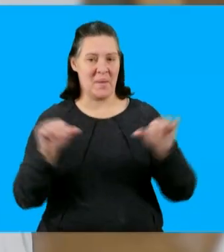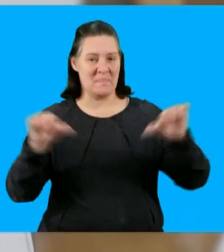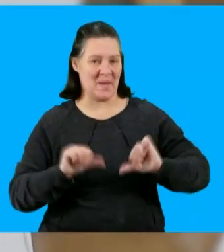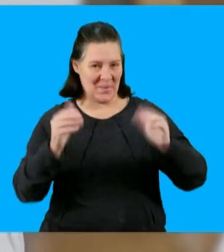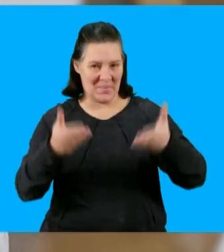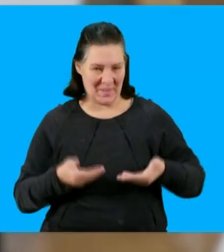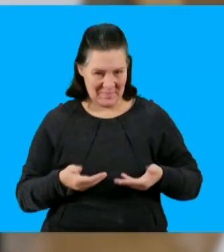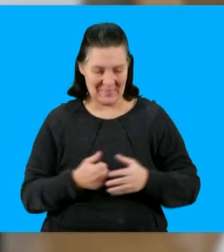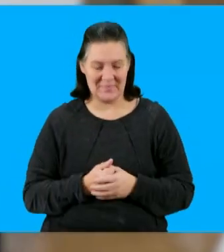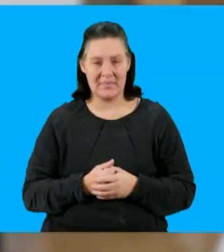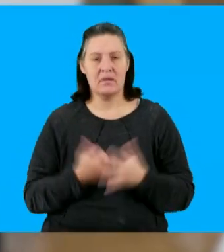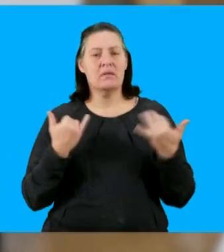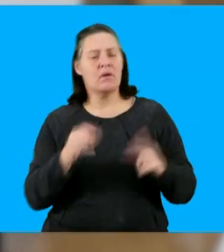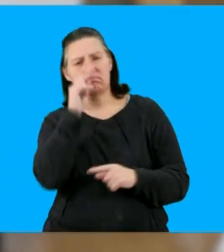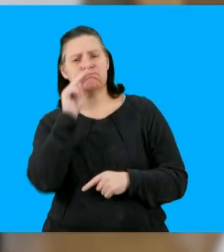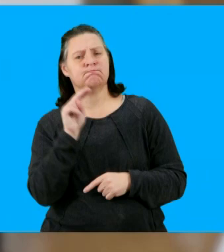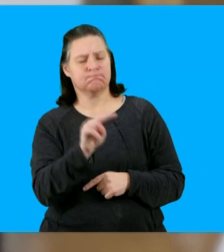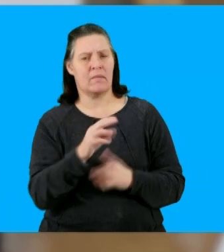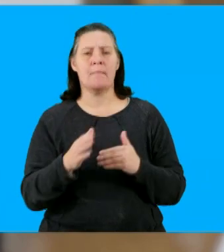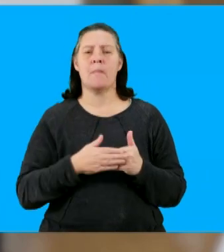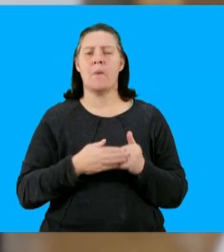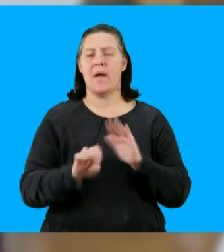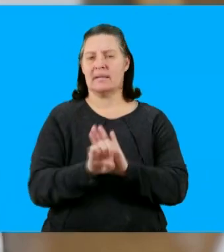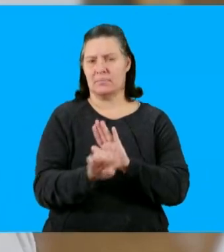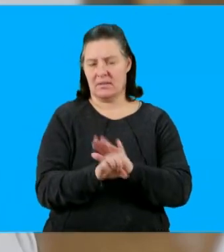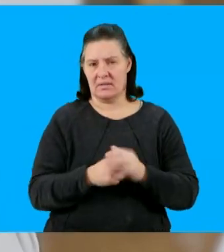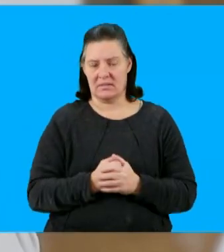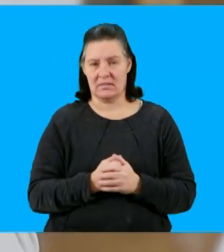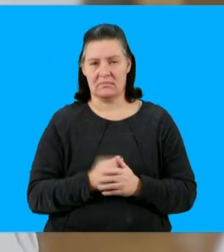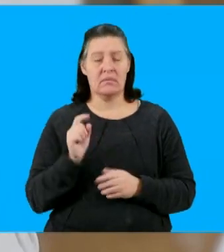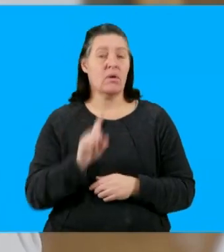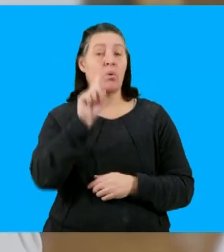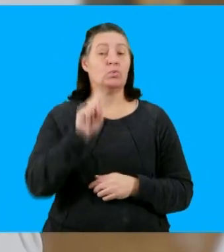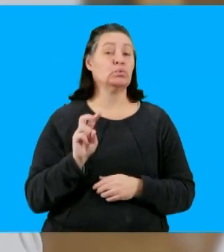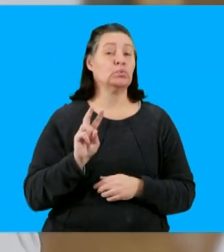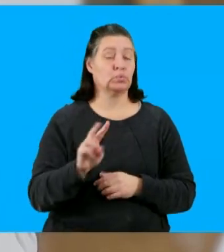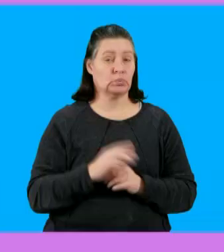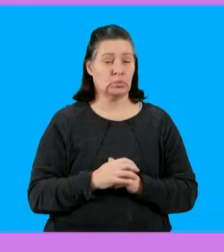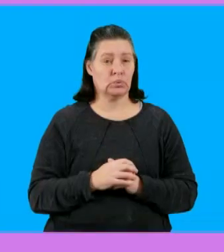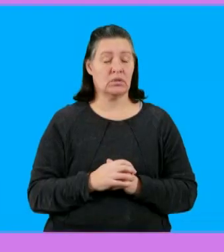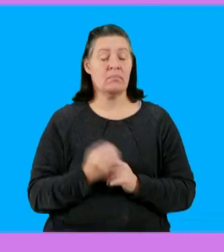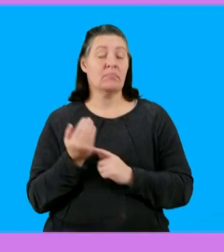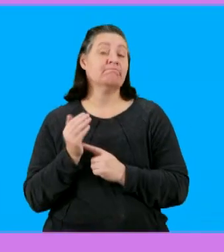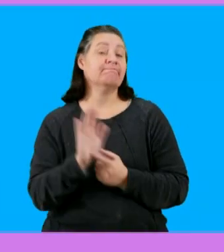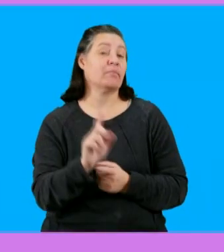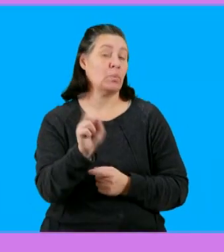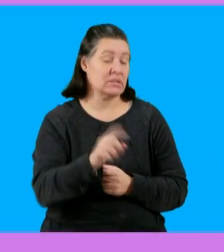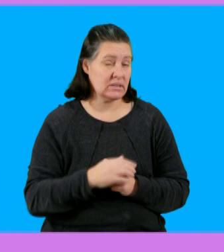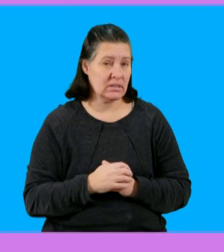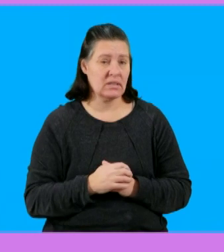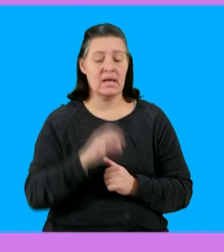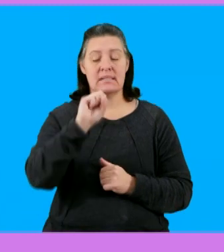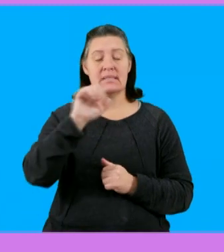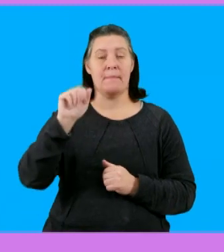Alright guys, welcome back after that short break. Let us quickly look at another example. Okay, so here at question number 2, I indicated the